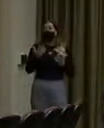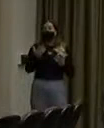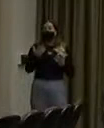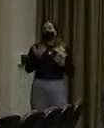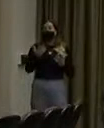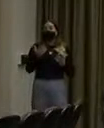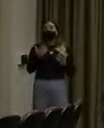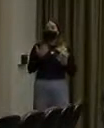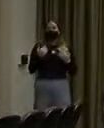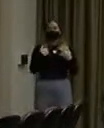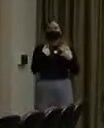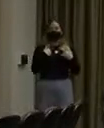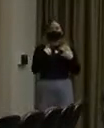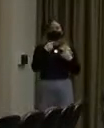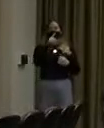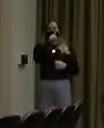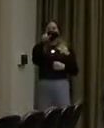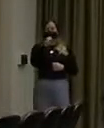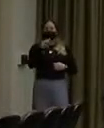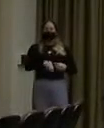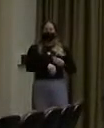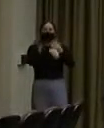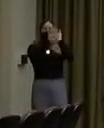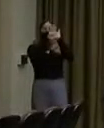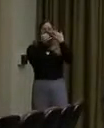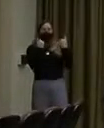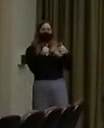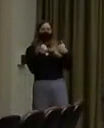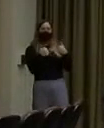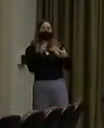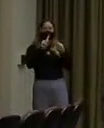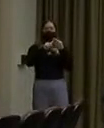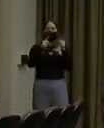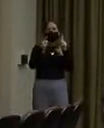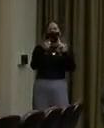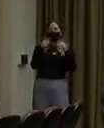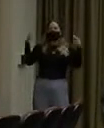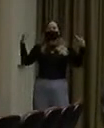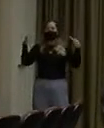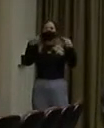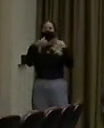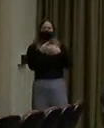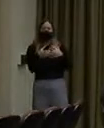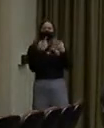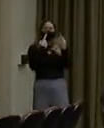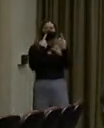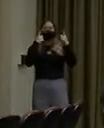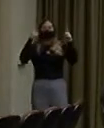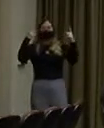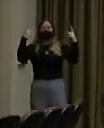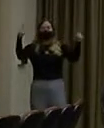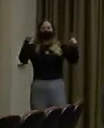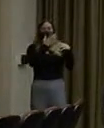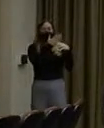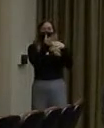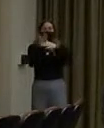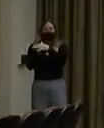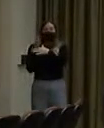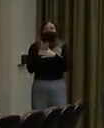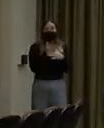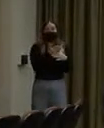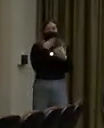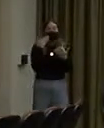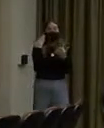rooms having parties from their own homes, that they were sharing the victories. And so it's even now,